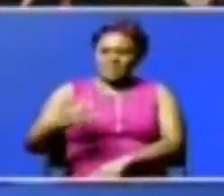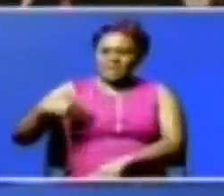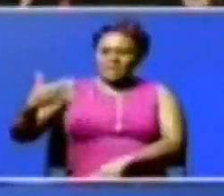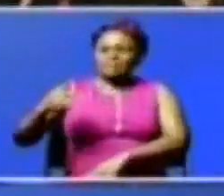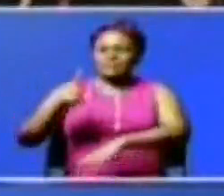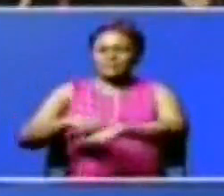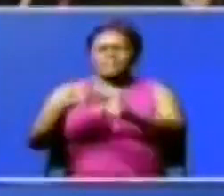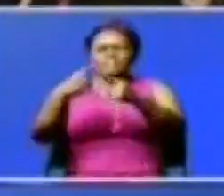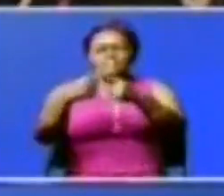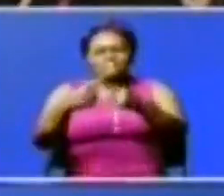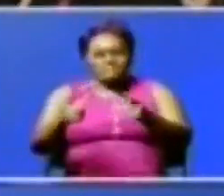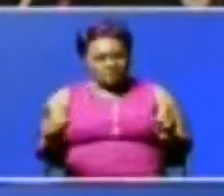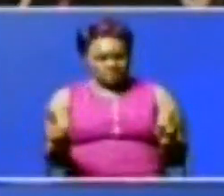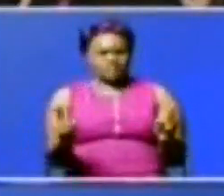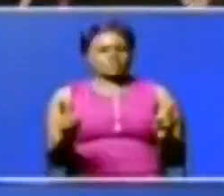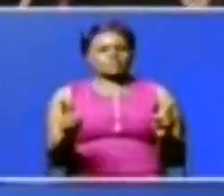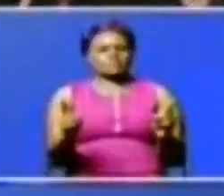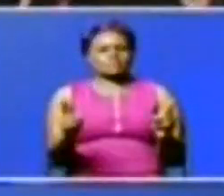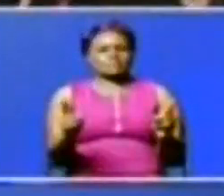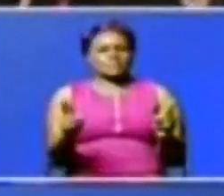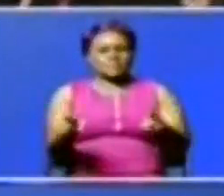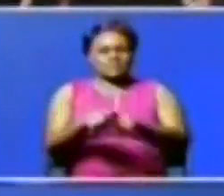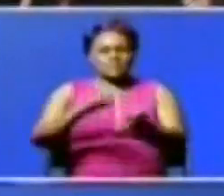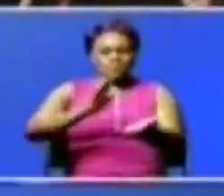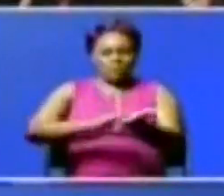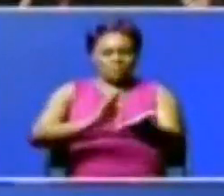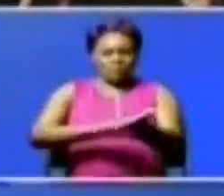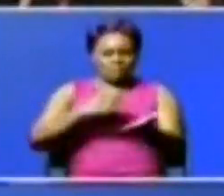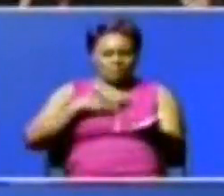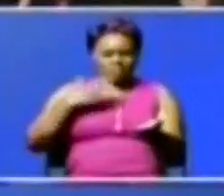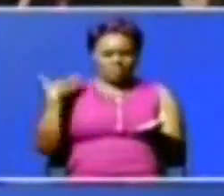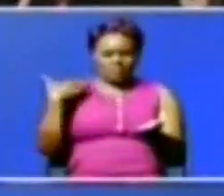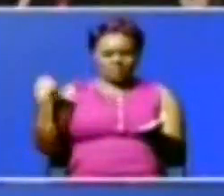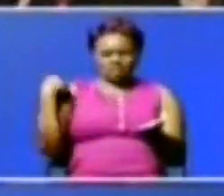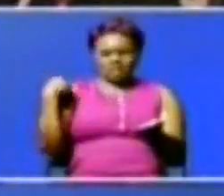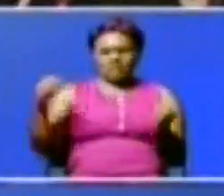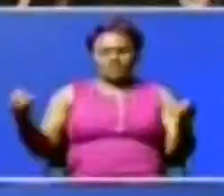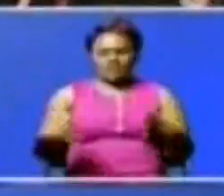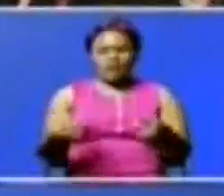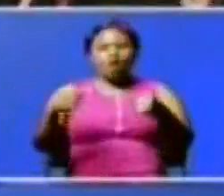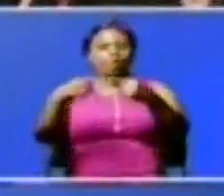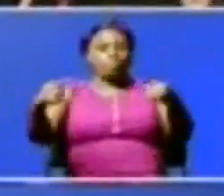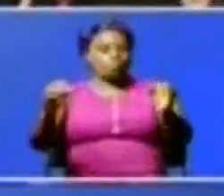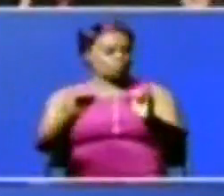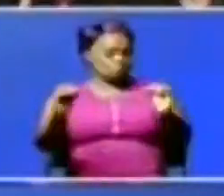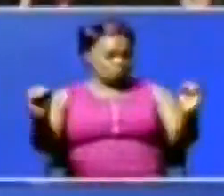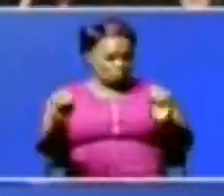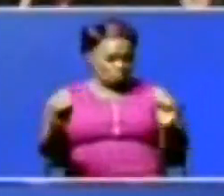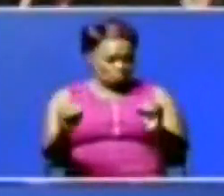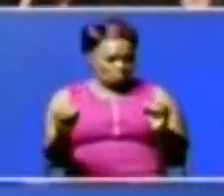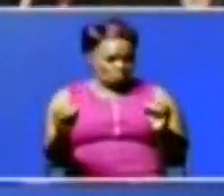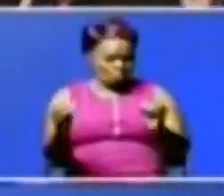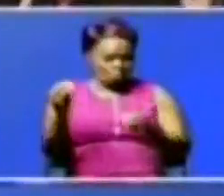time. But we have, even in the statement that we issued yesterday, we made it clear that we are not against the prosecution, or